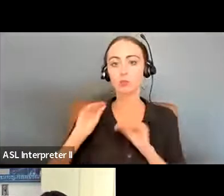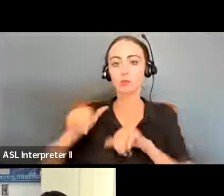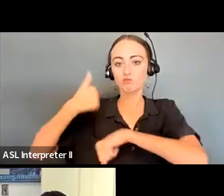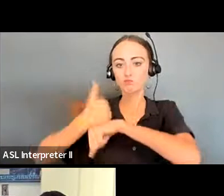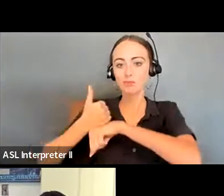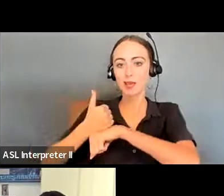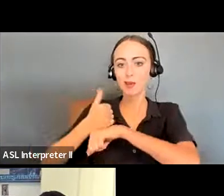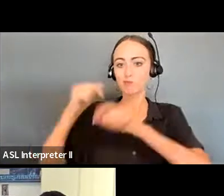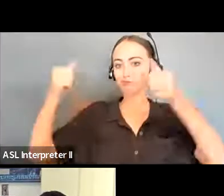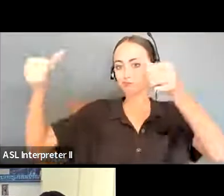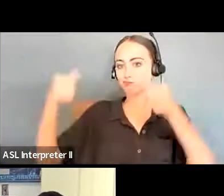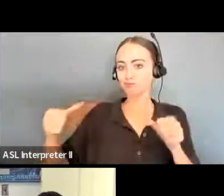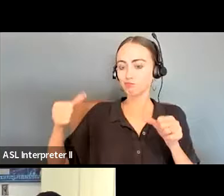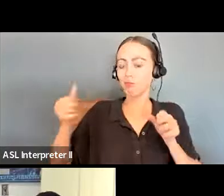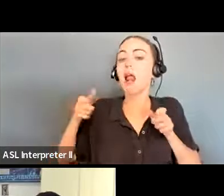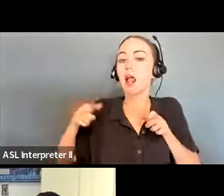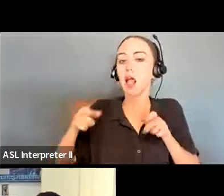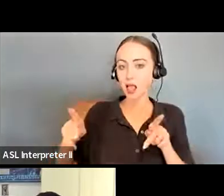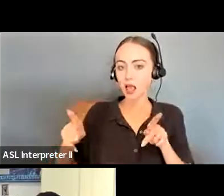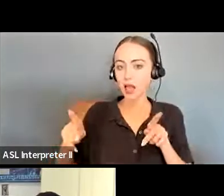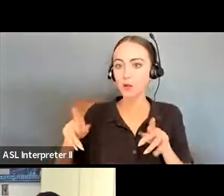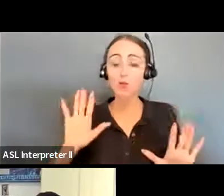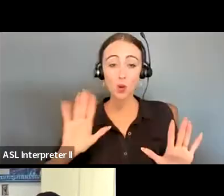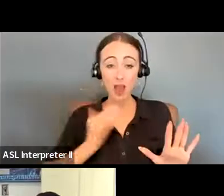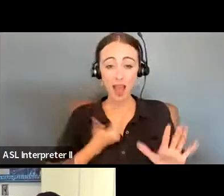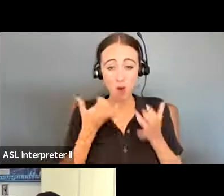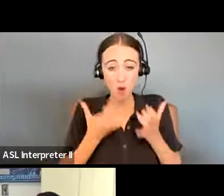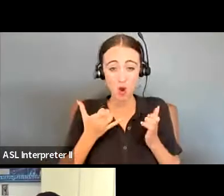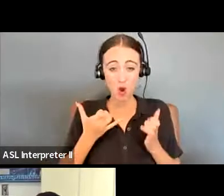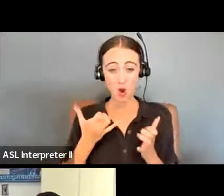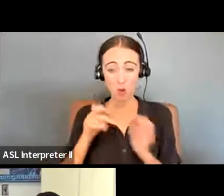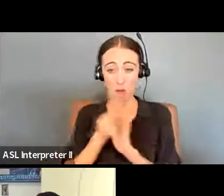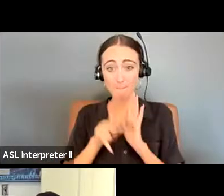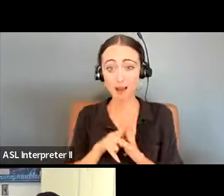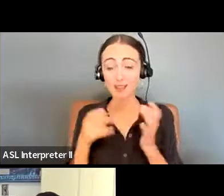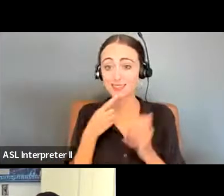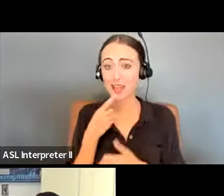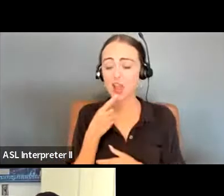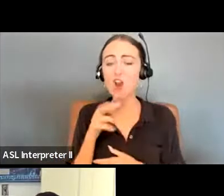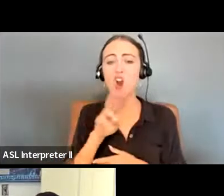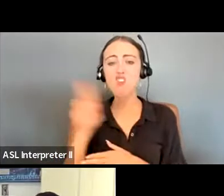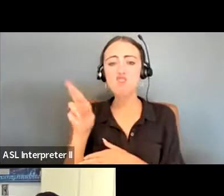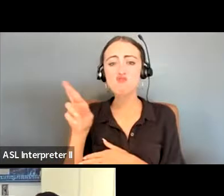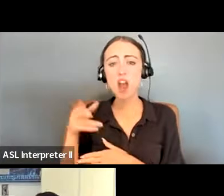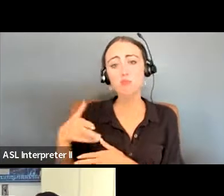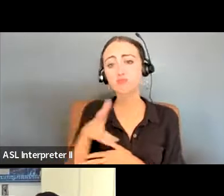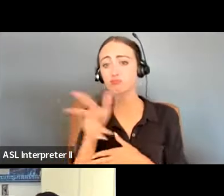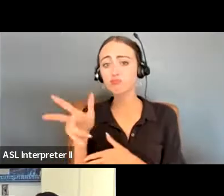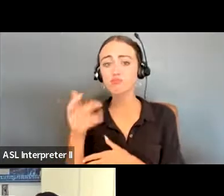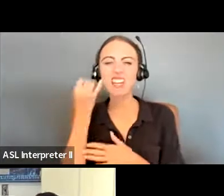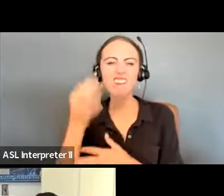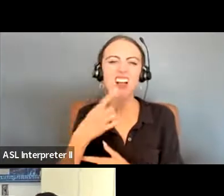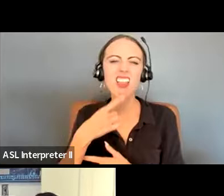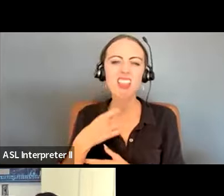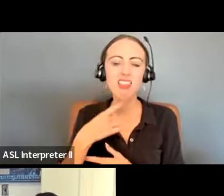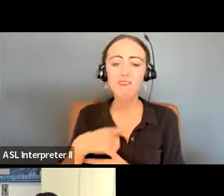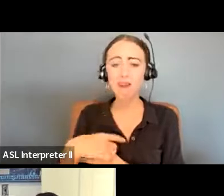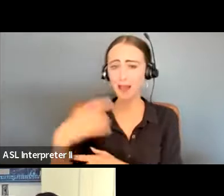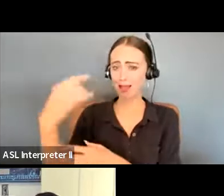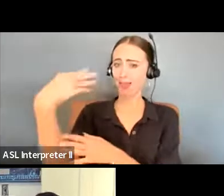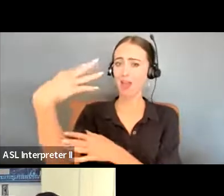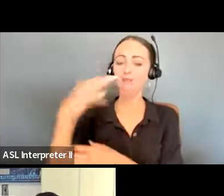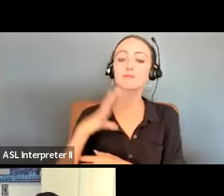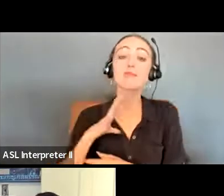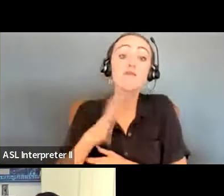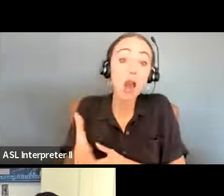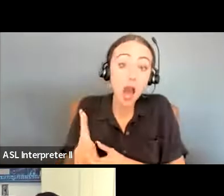explicitly allowing it. This is basically flipping our current posture in which right turns on red are allowed, except where the agency decides